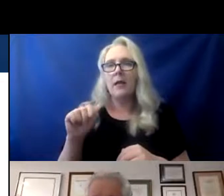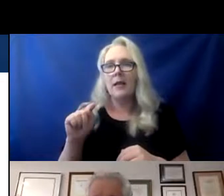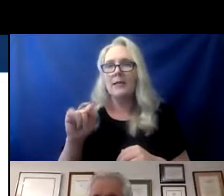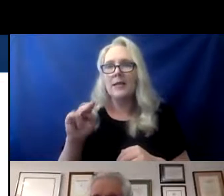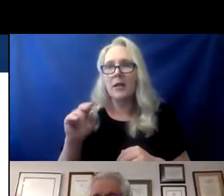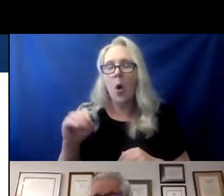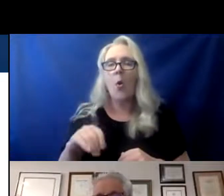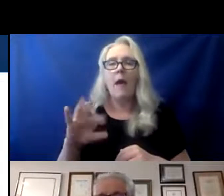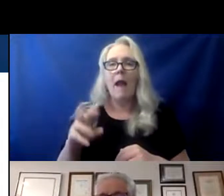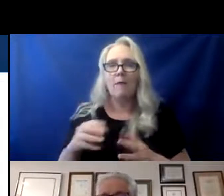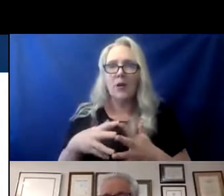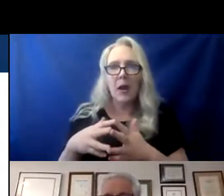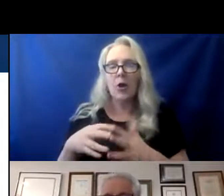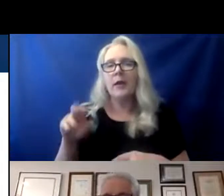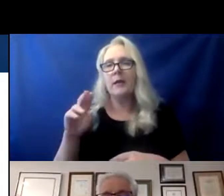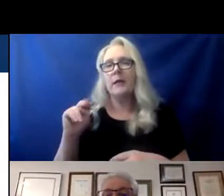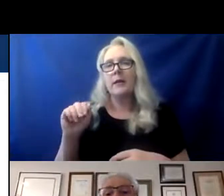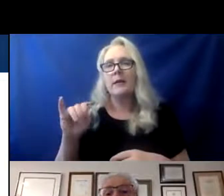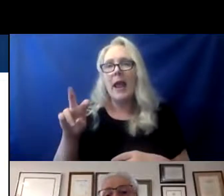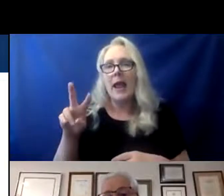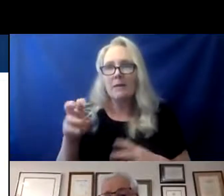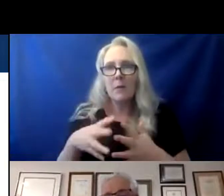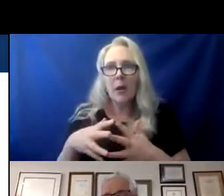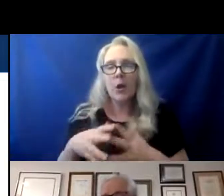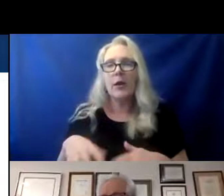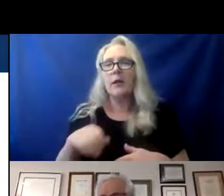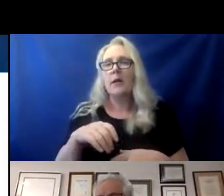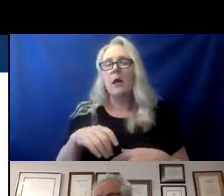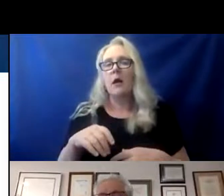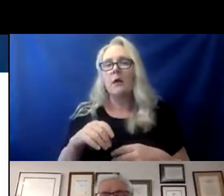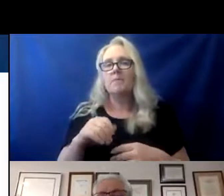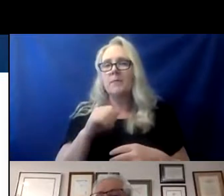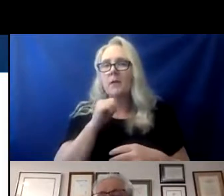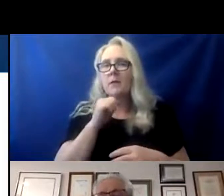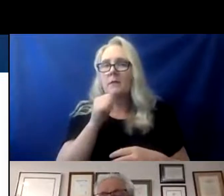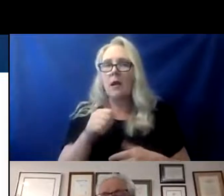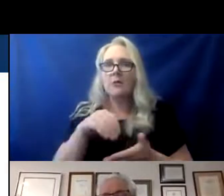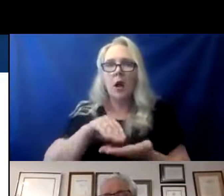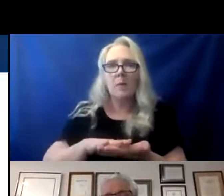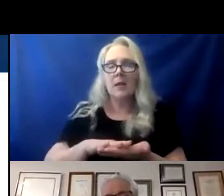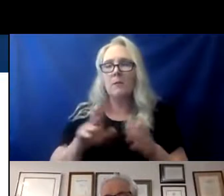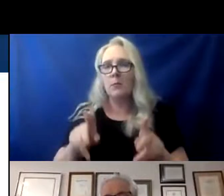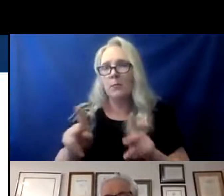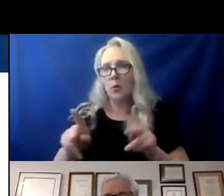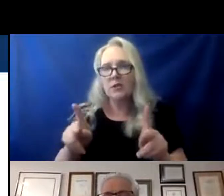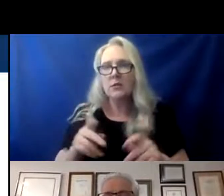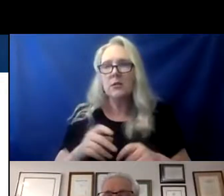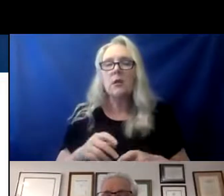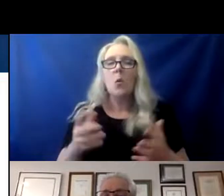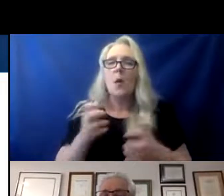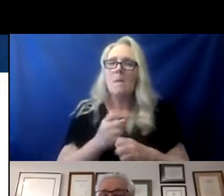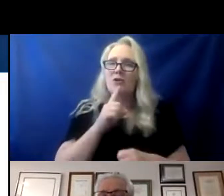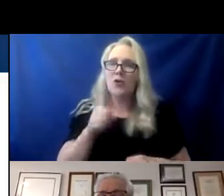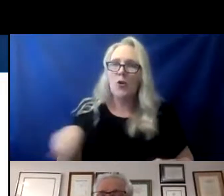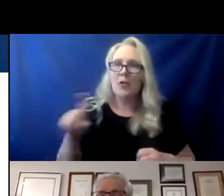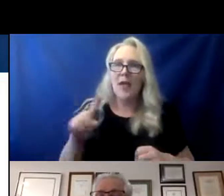African Americans, Native Americans, undocumented persons, because we want to ensure they too enjoy